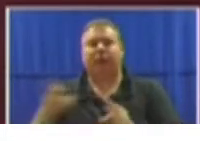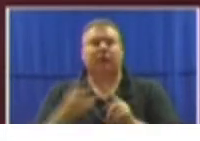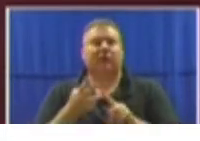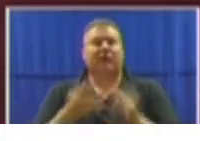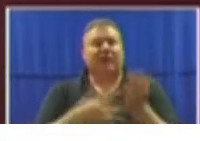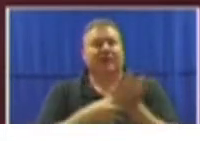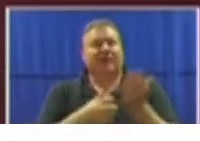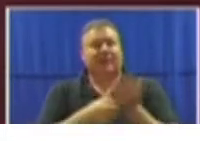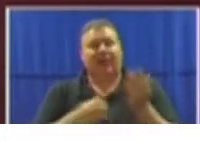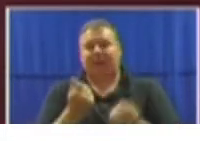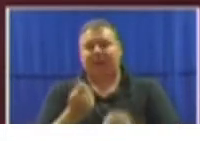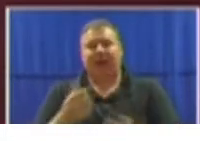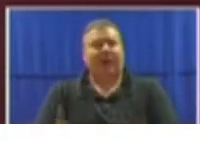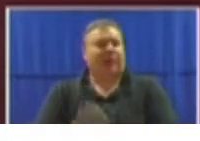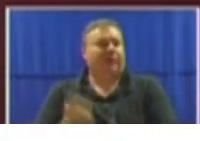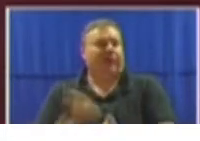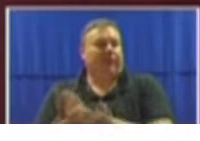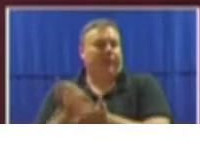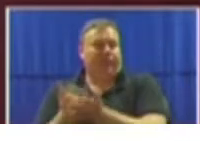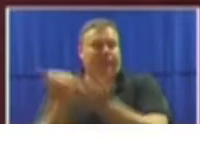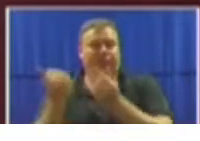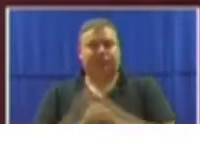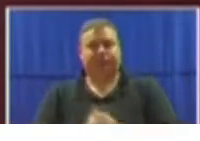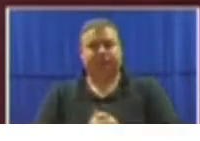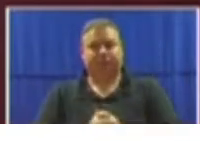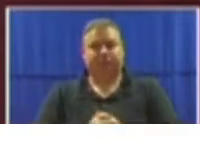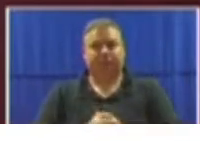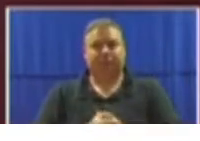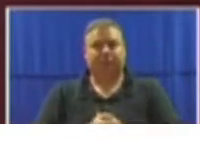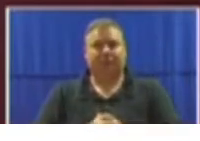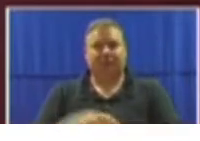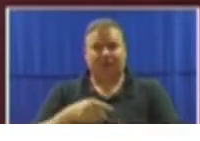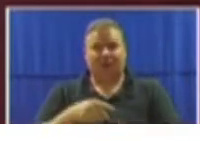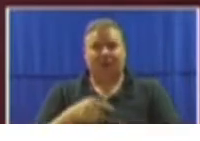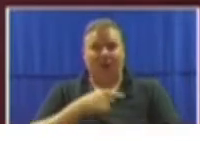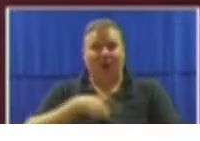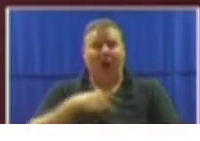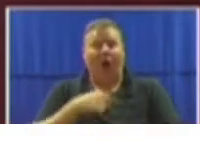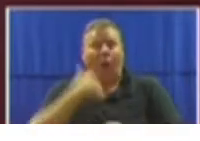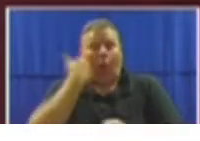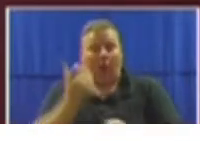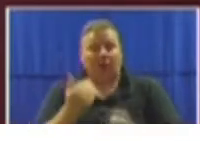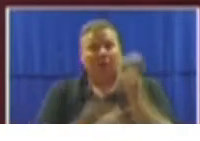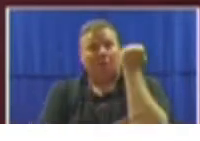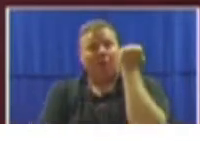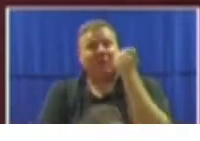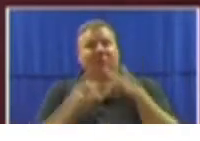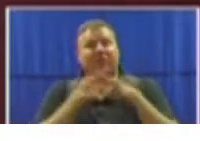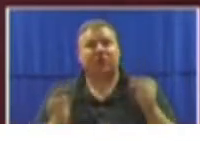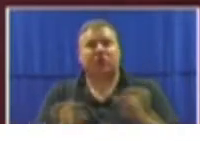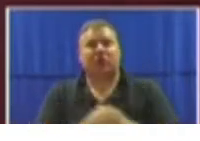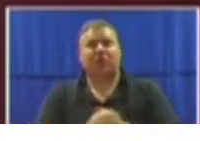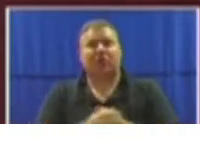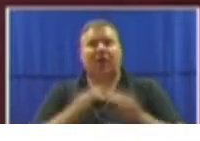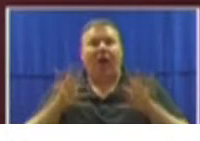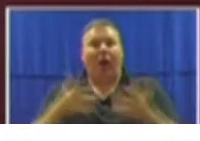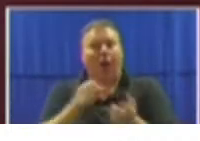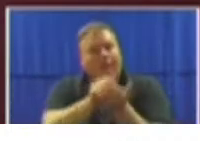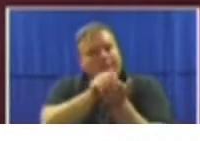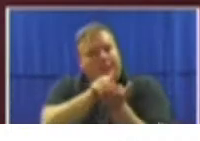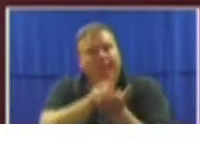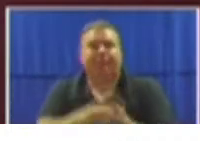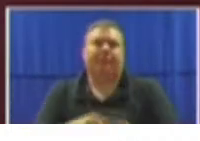money. If our sole mission is to end poverty, and that has to be our mission, we must start by firing the poverty